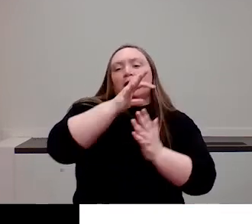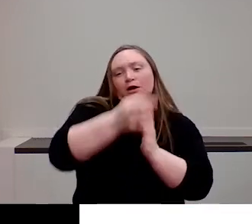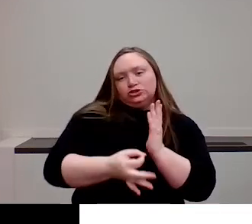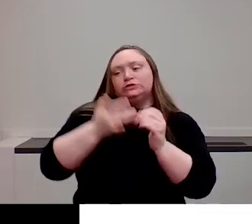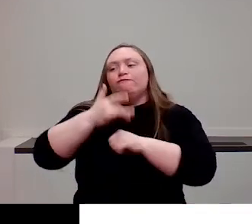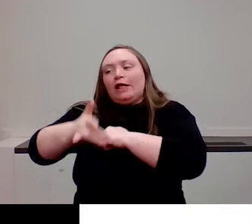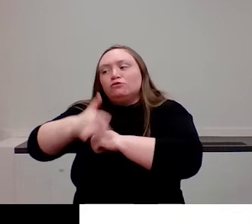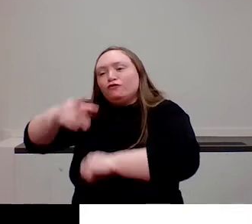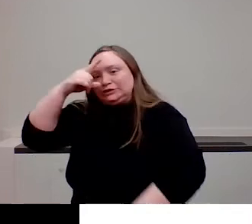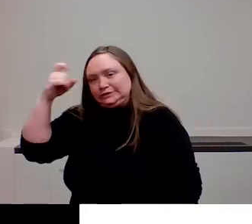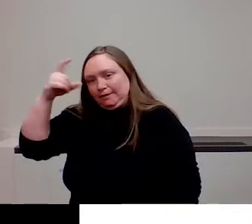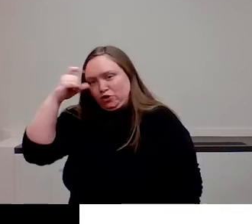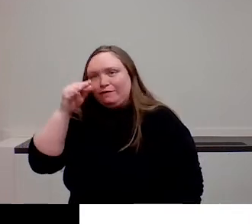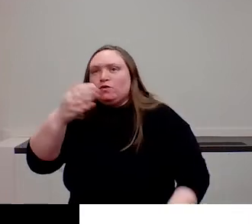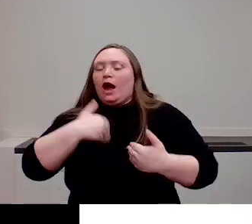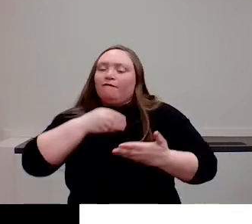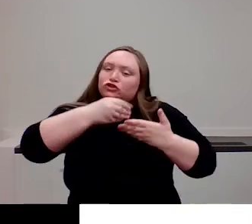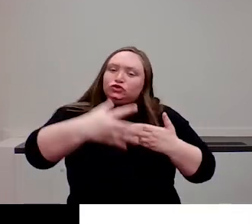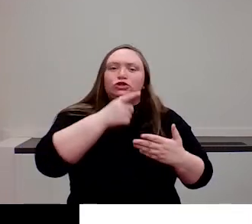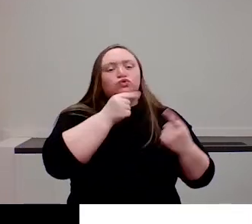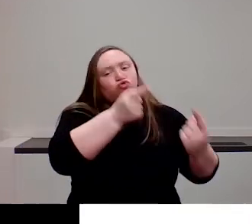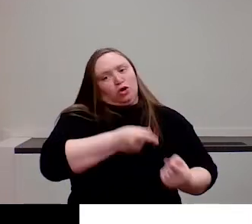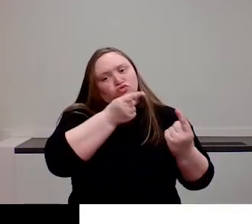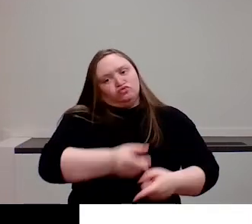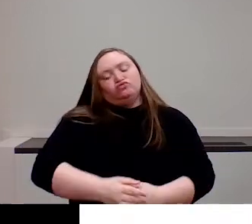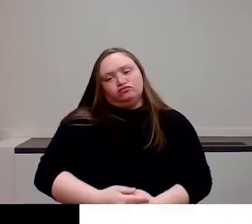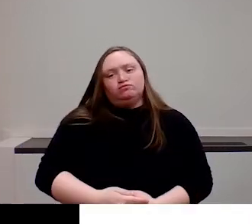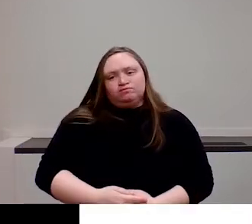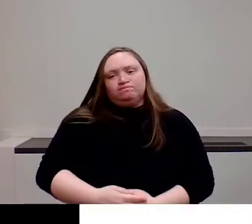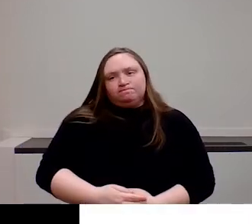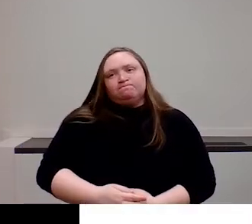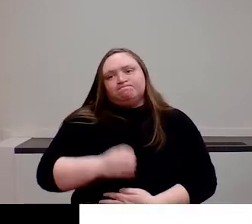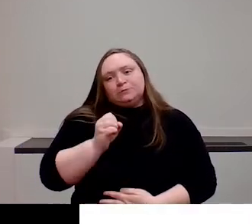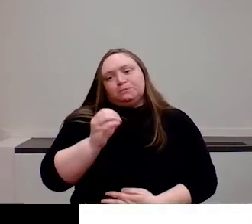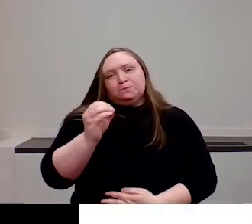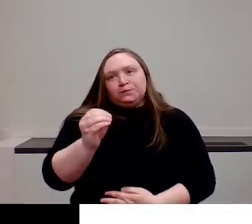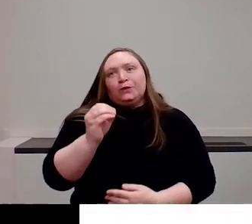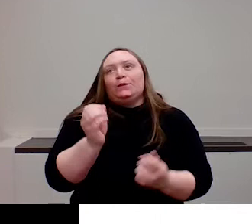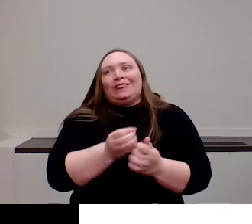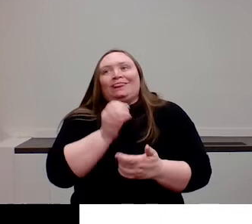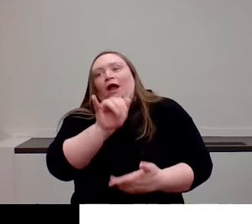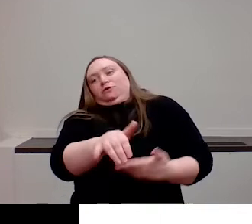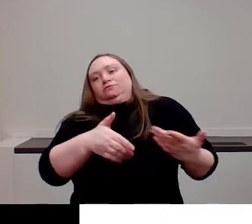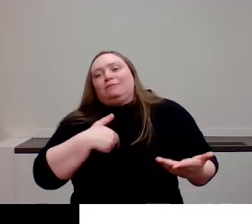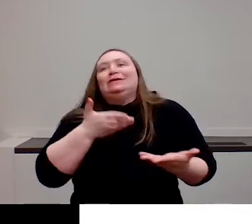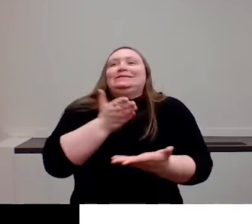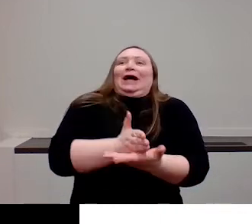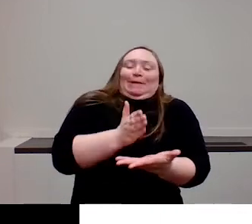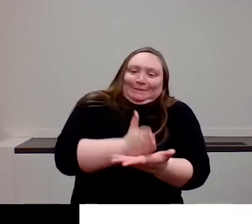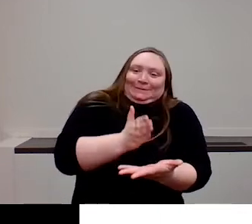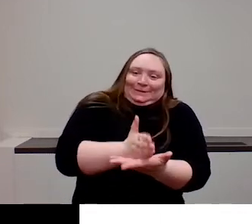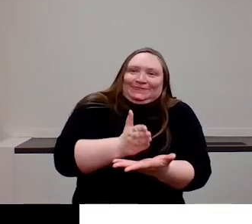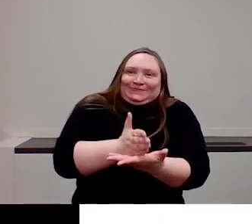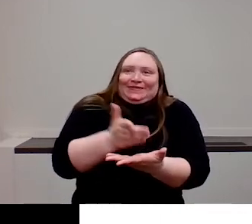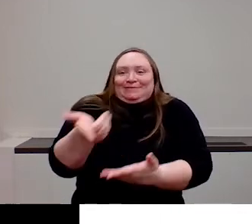summer available if you did have a student who was really struggling. So with that said, I'm going to stop there